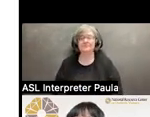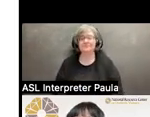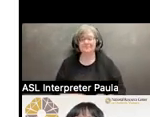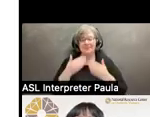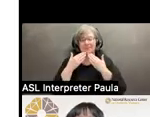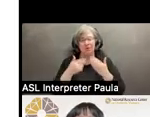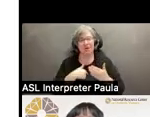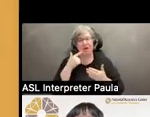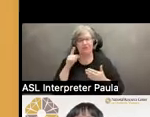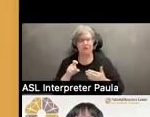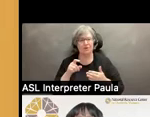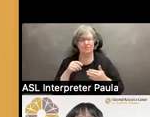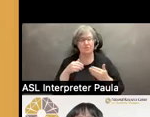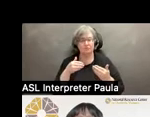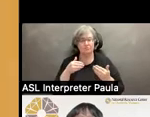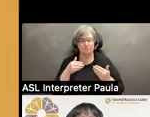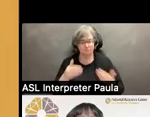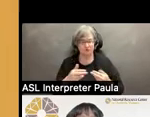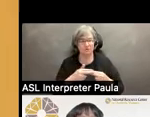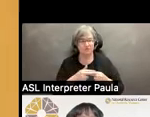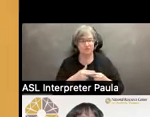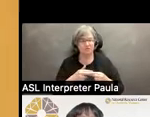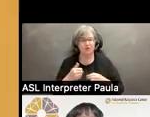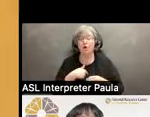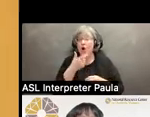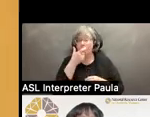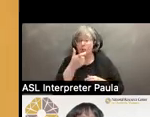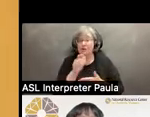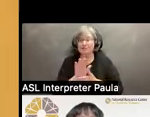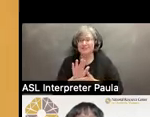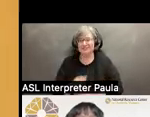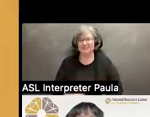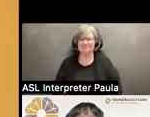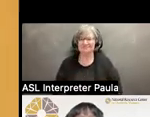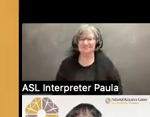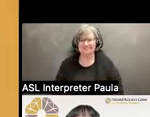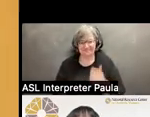Great. I think we need to move the slide forward. And we're watching a video.